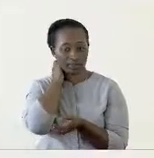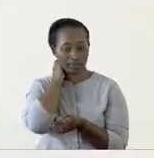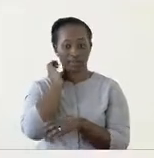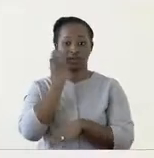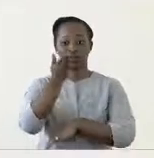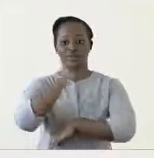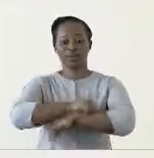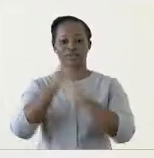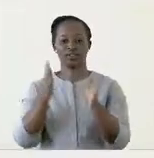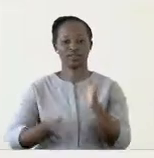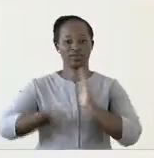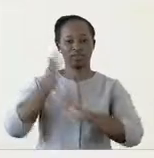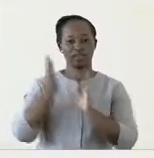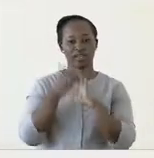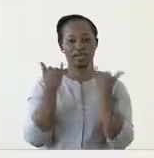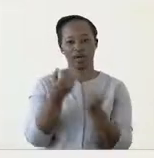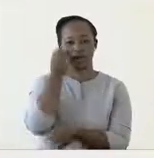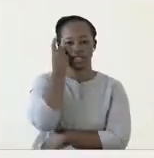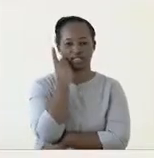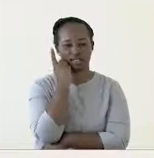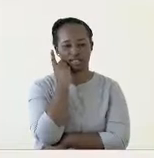Students, quickly, let's understand